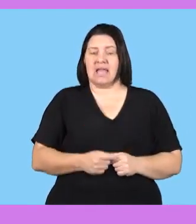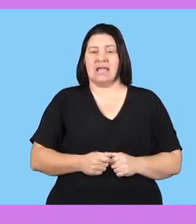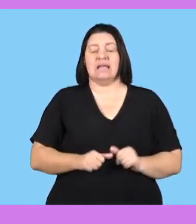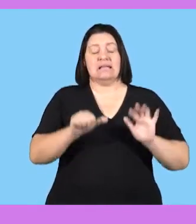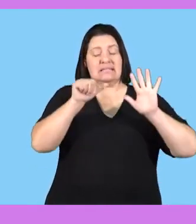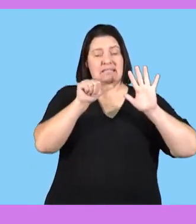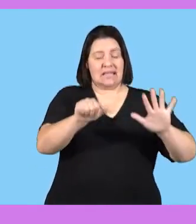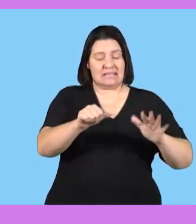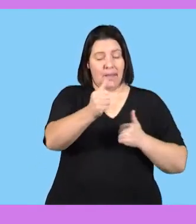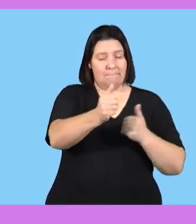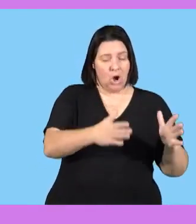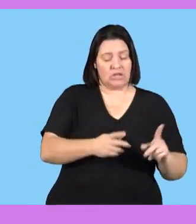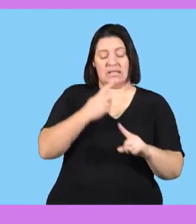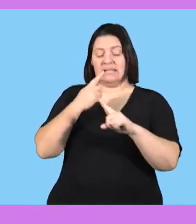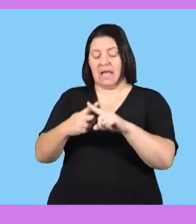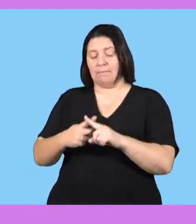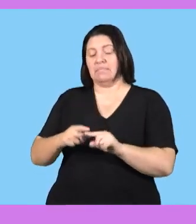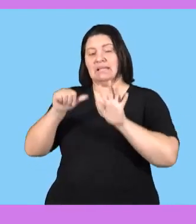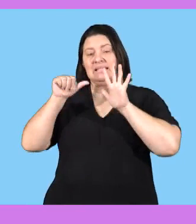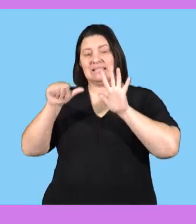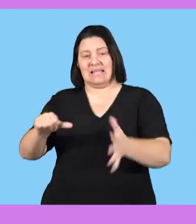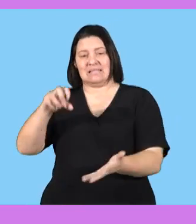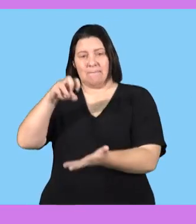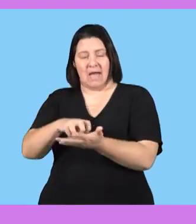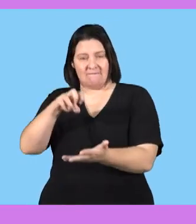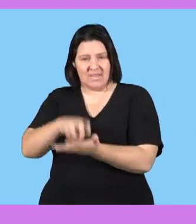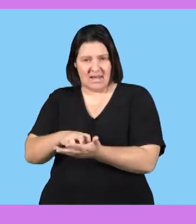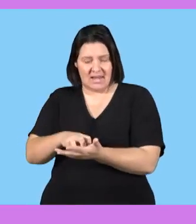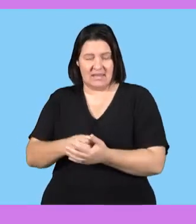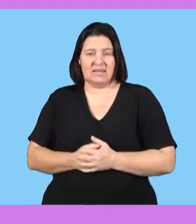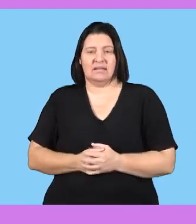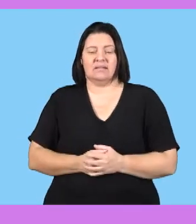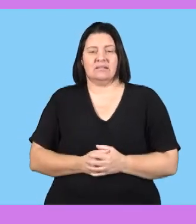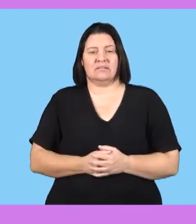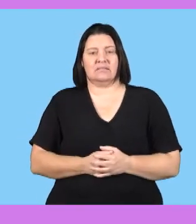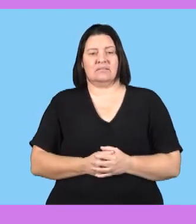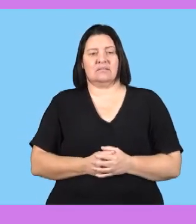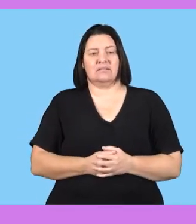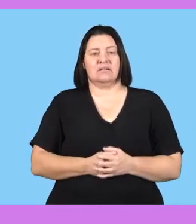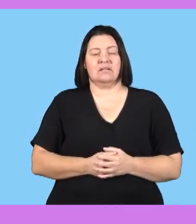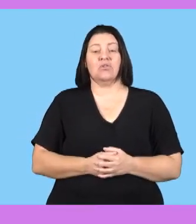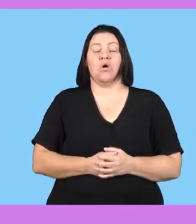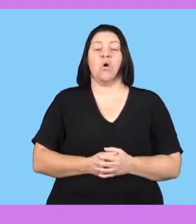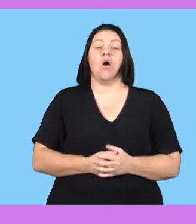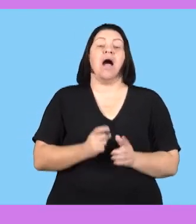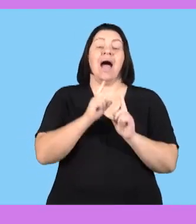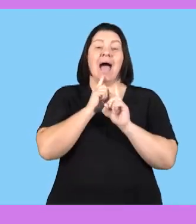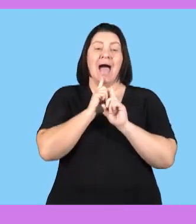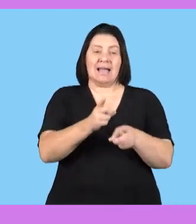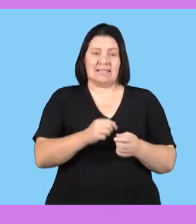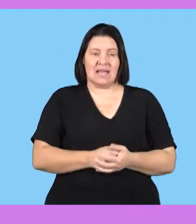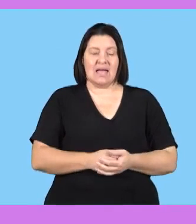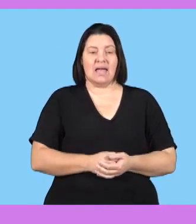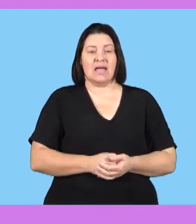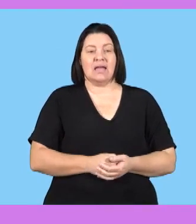simply take 6 boxes, multiply by the number of muffins in 1 box, which is 6, and then I hope